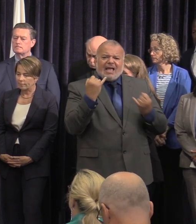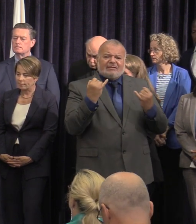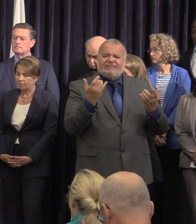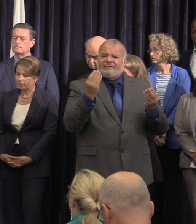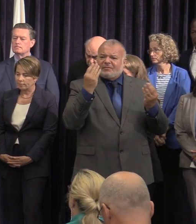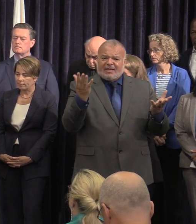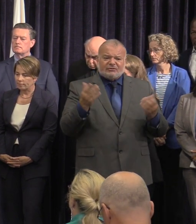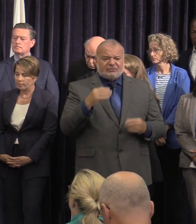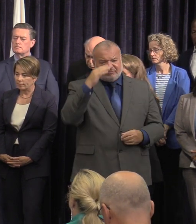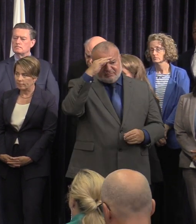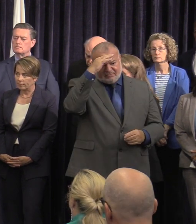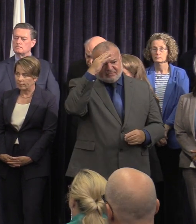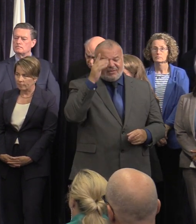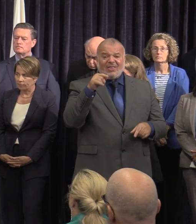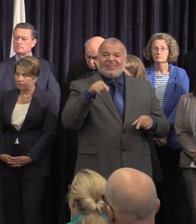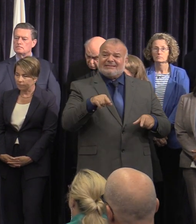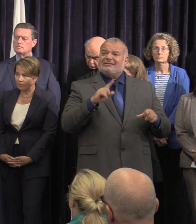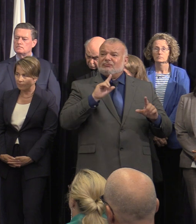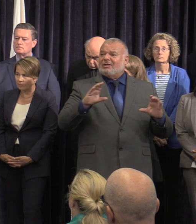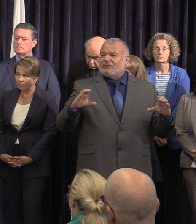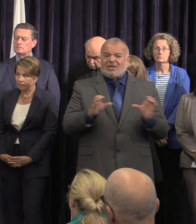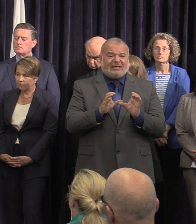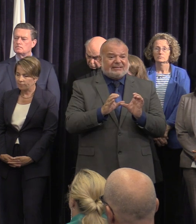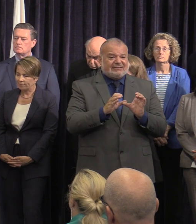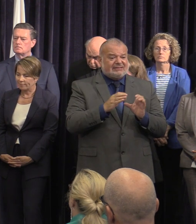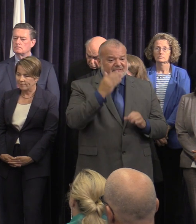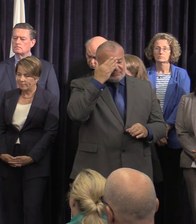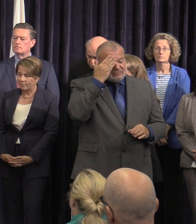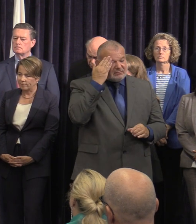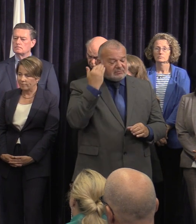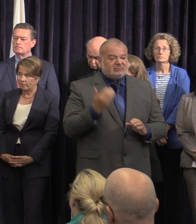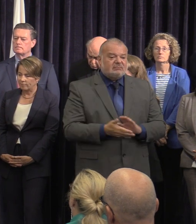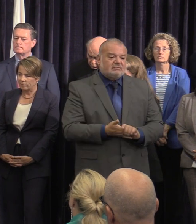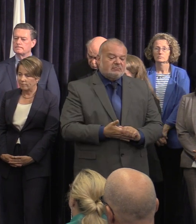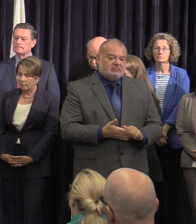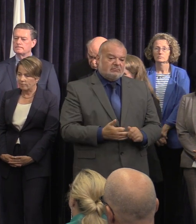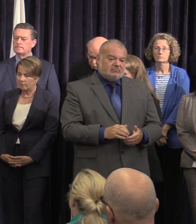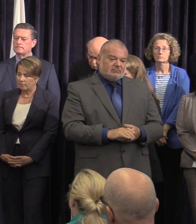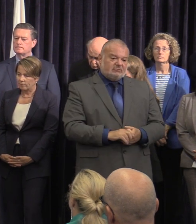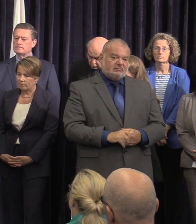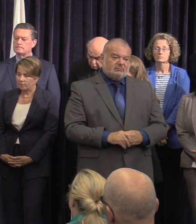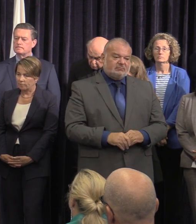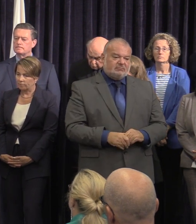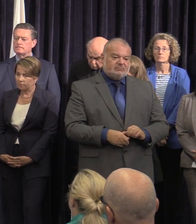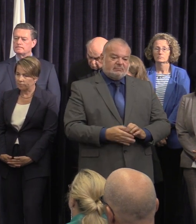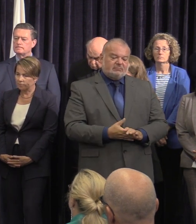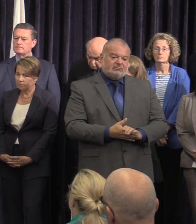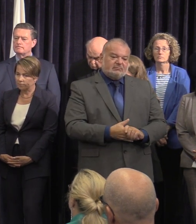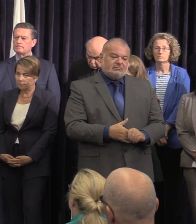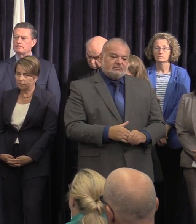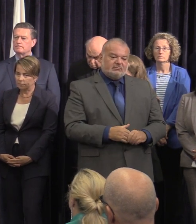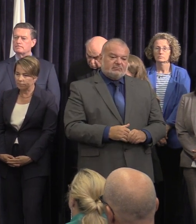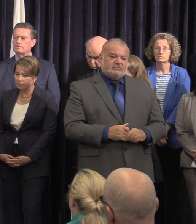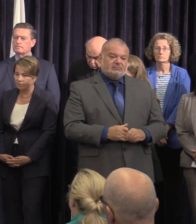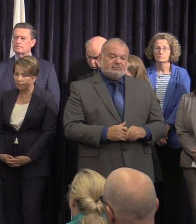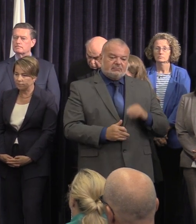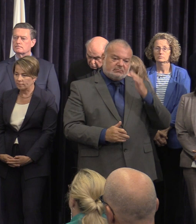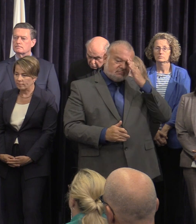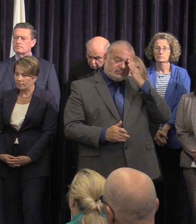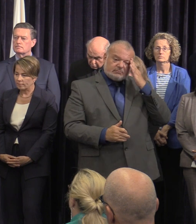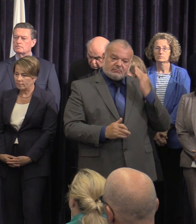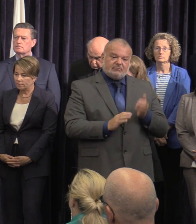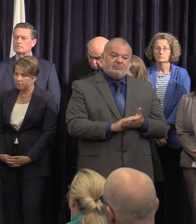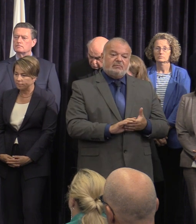crisis. We have families in real need in a system that is under stress. But we also have no doubt that Massachusetts